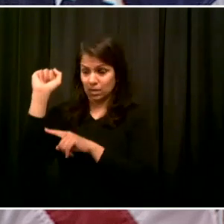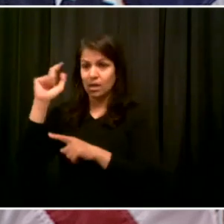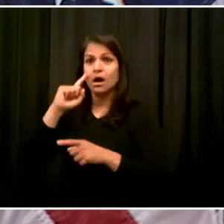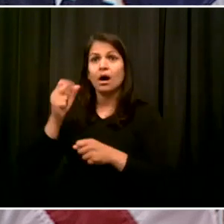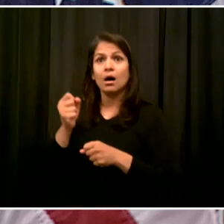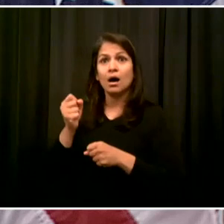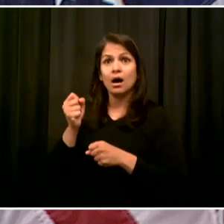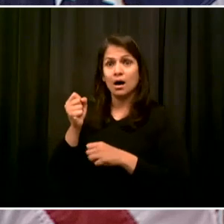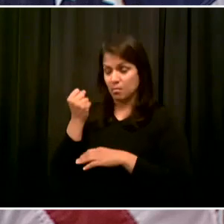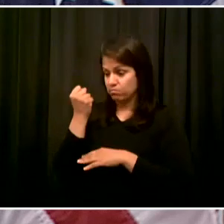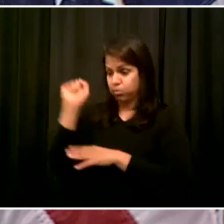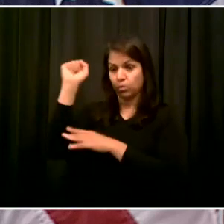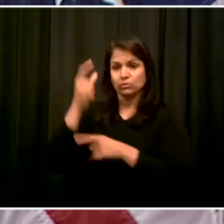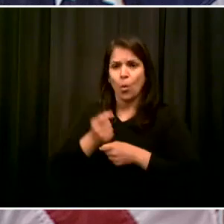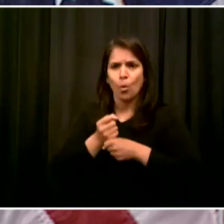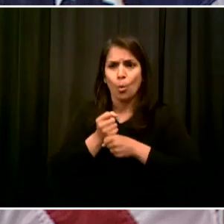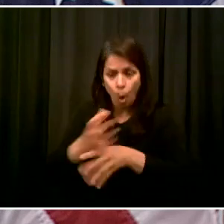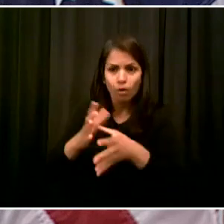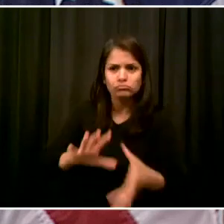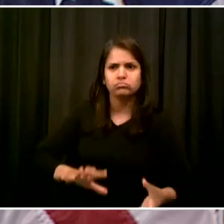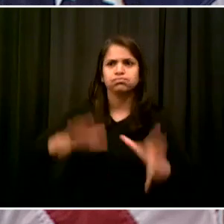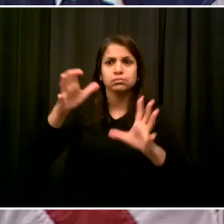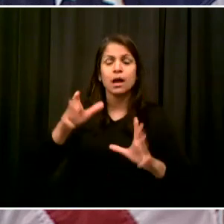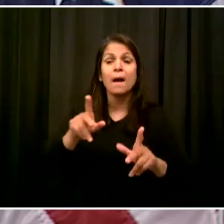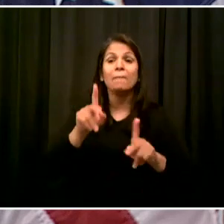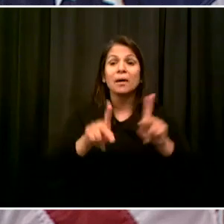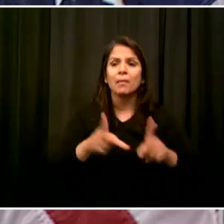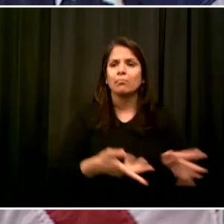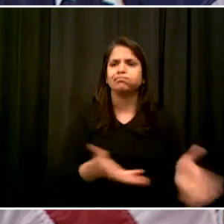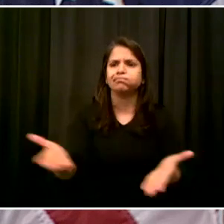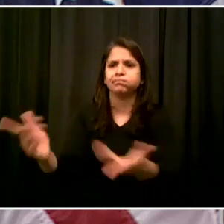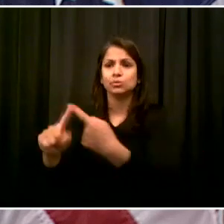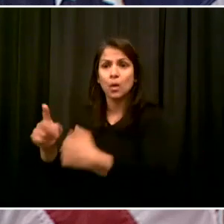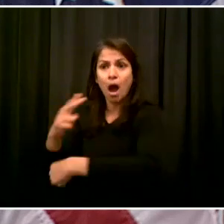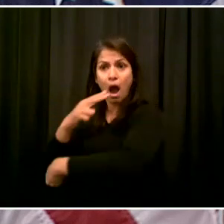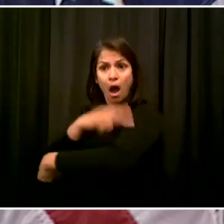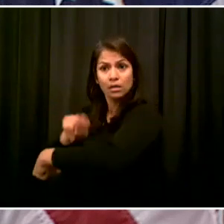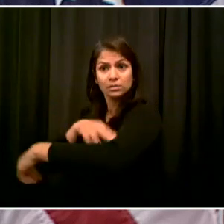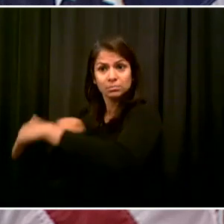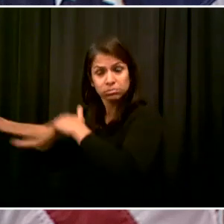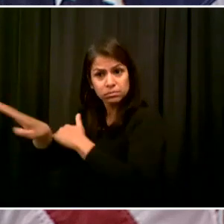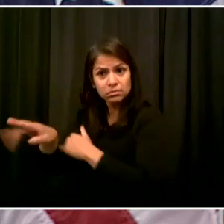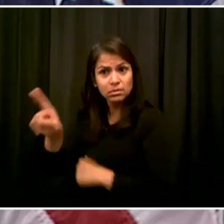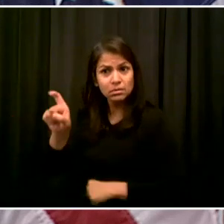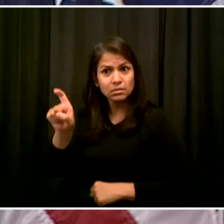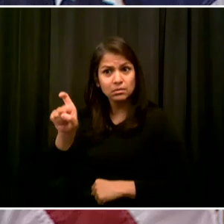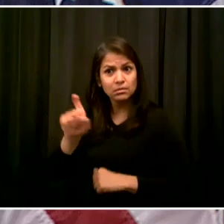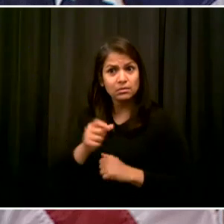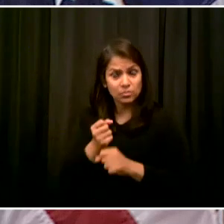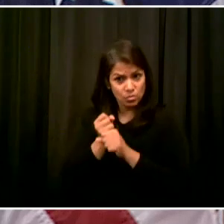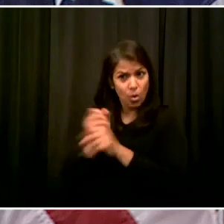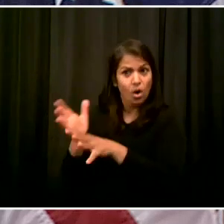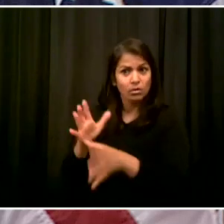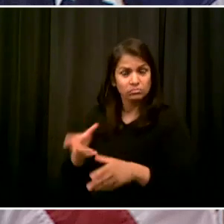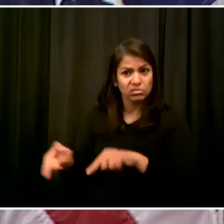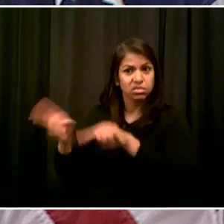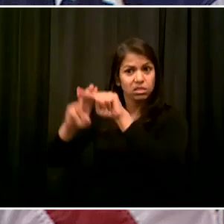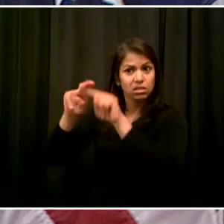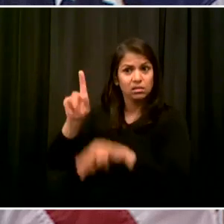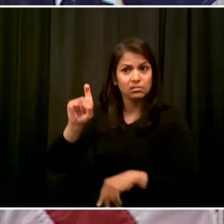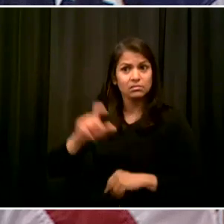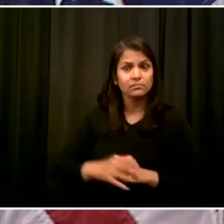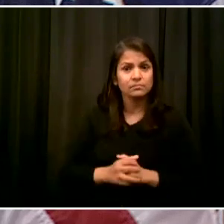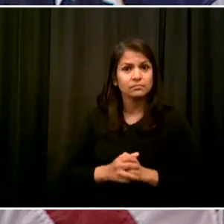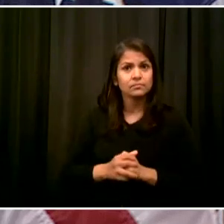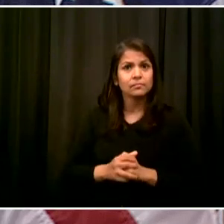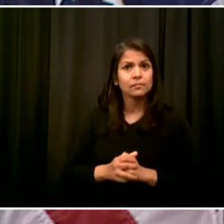in terms of cutting the NYPD's budget? Several council members on both sides of the aisle have said the cuts are inevitable. Do you support the